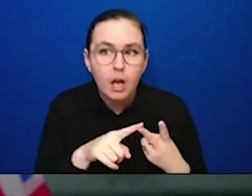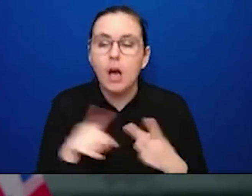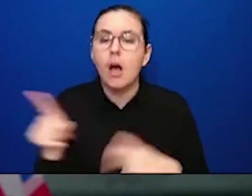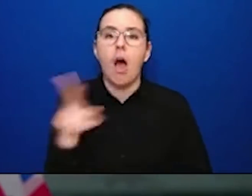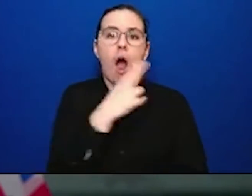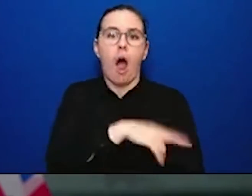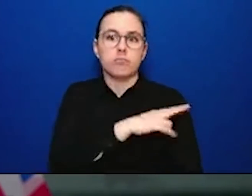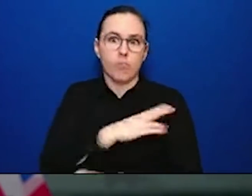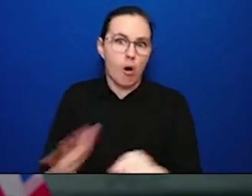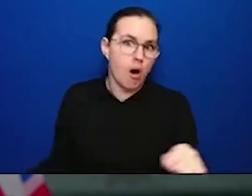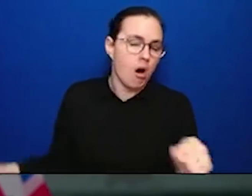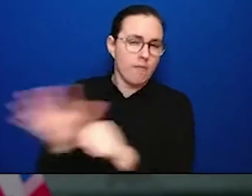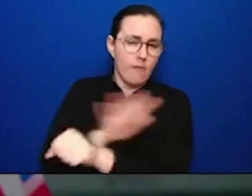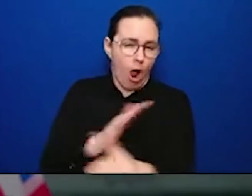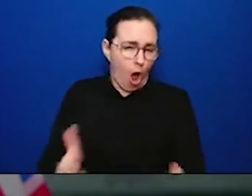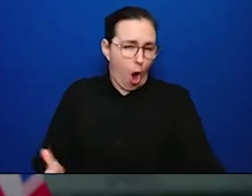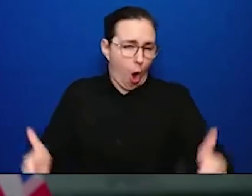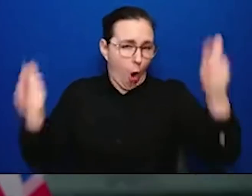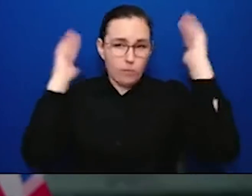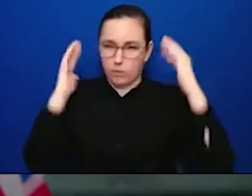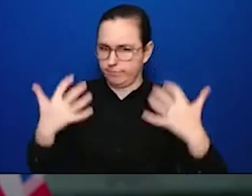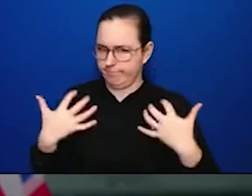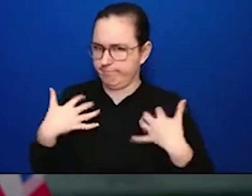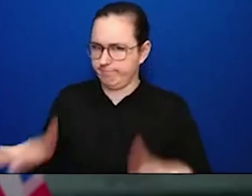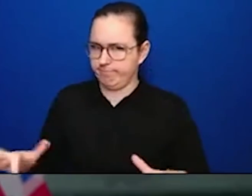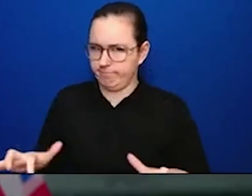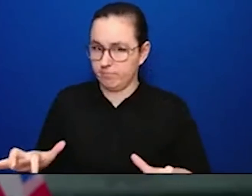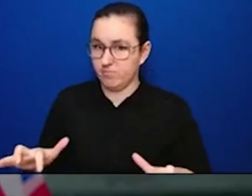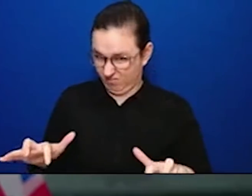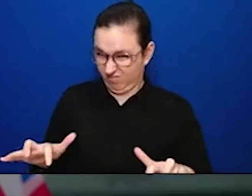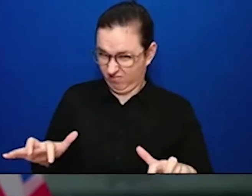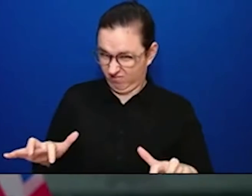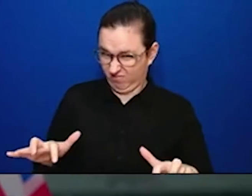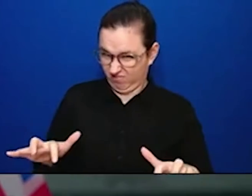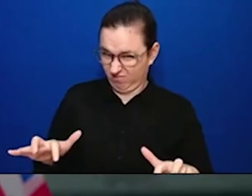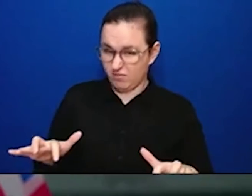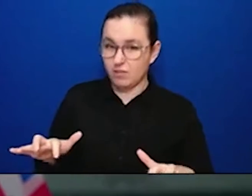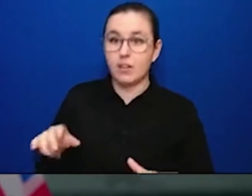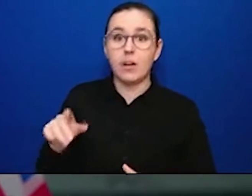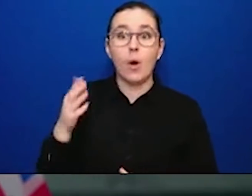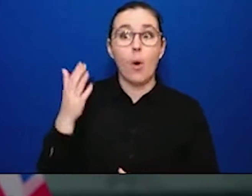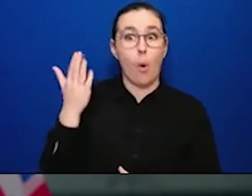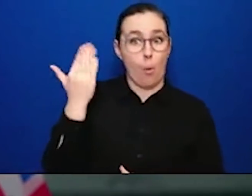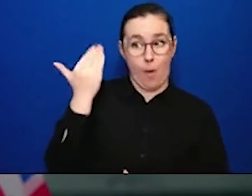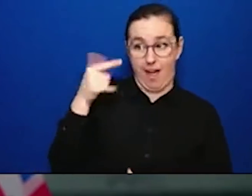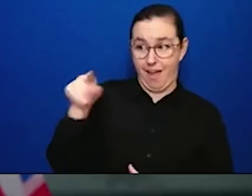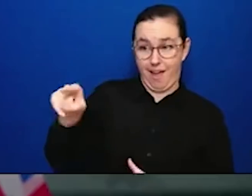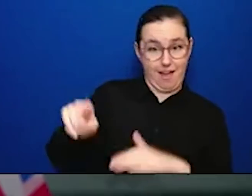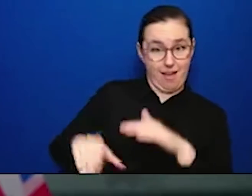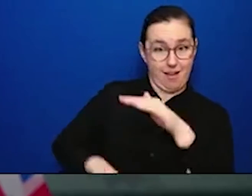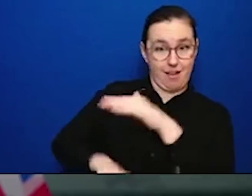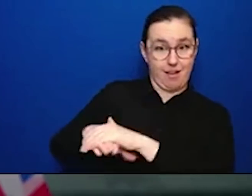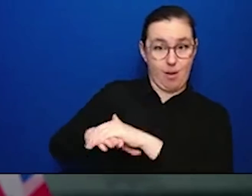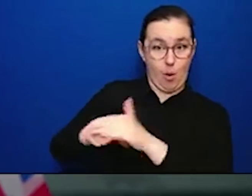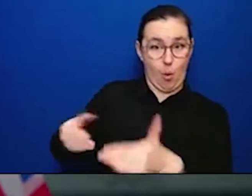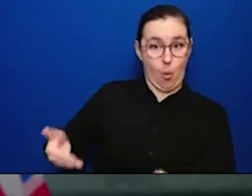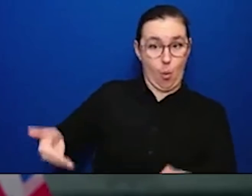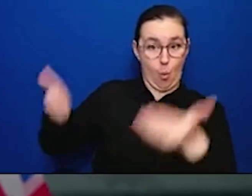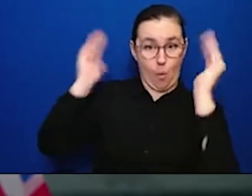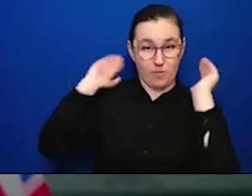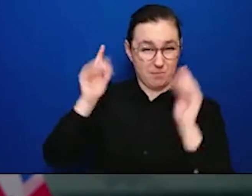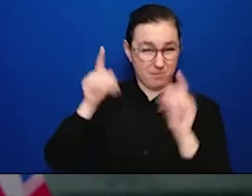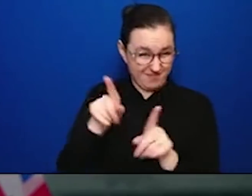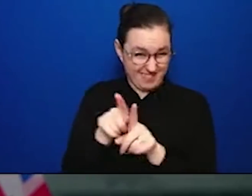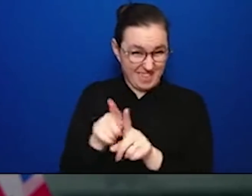that's a really, really important one, because when the healthcare system gets whelmed and overwhelmed, as we saw in the north, for